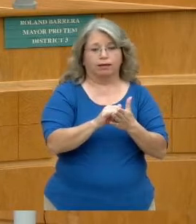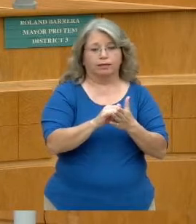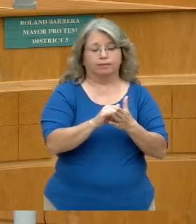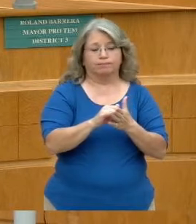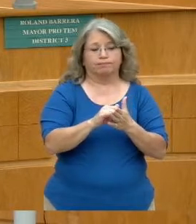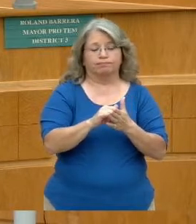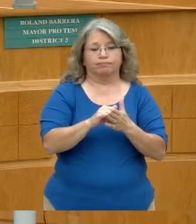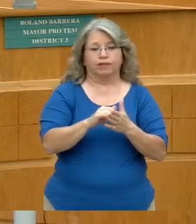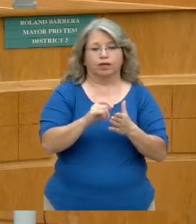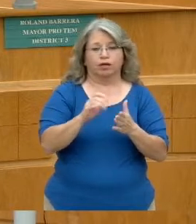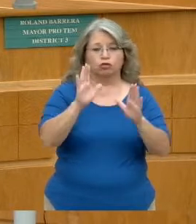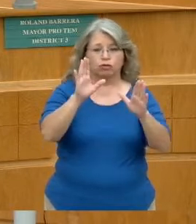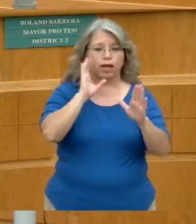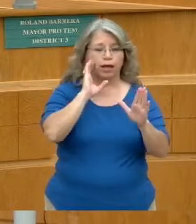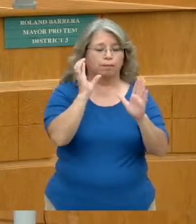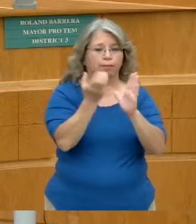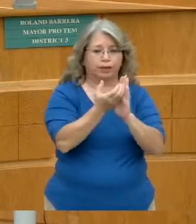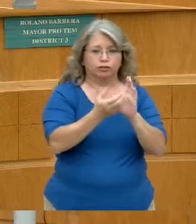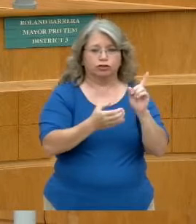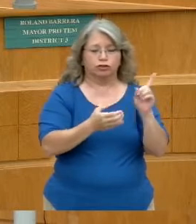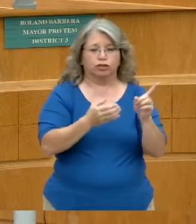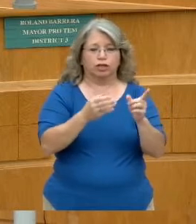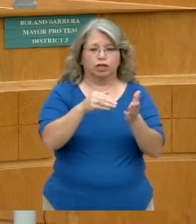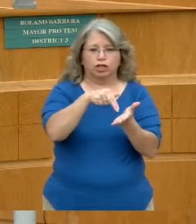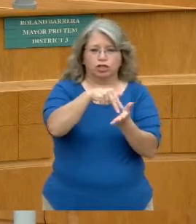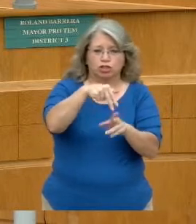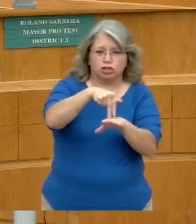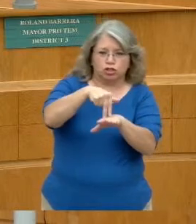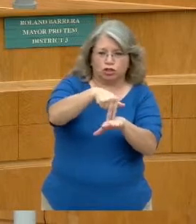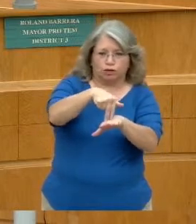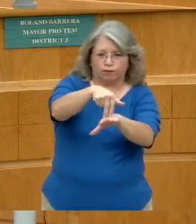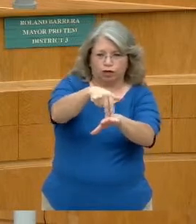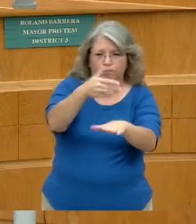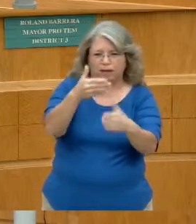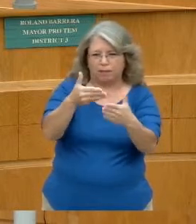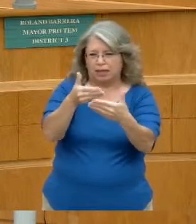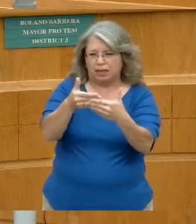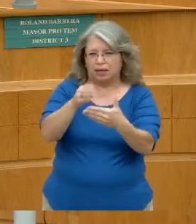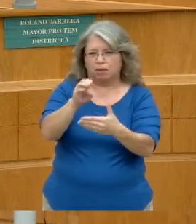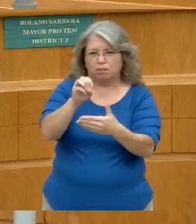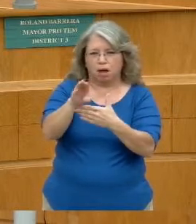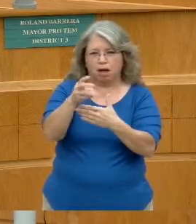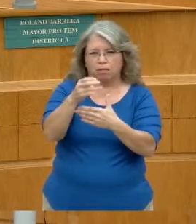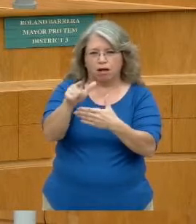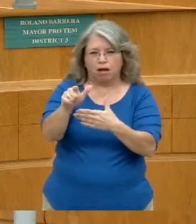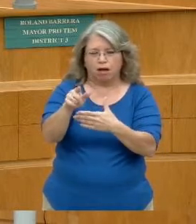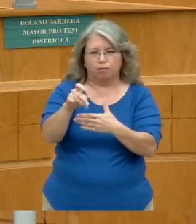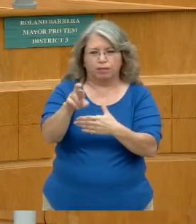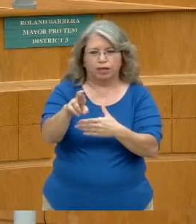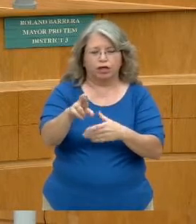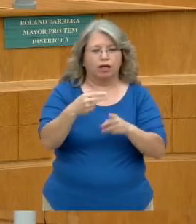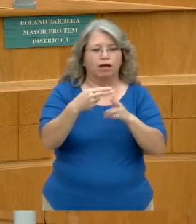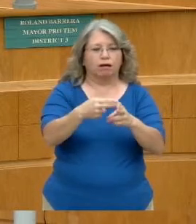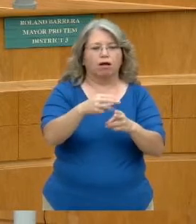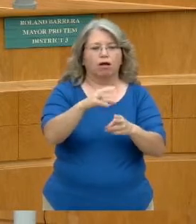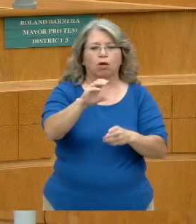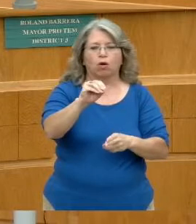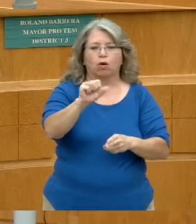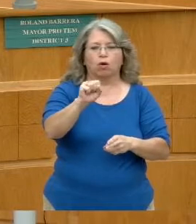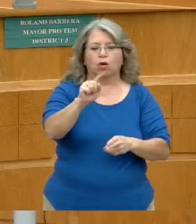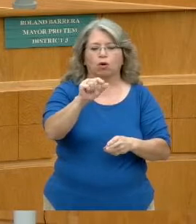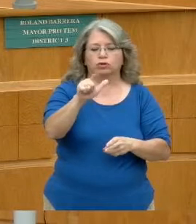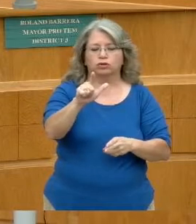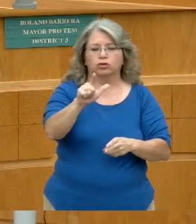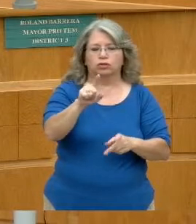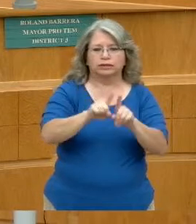a great picture of a surfer, probably close to Bob Hall Pier. Coastal distancing. Let's stop COVID-19.